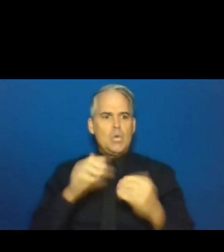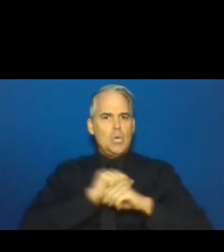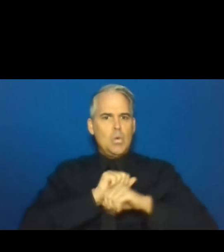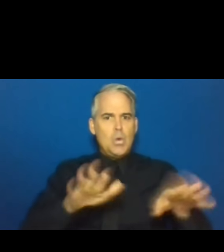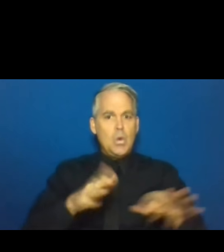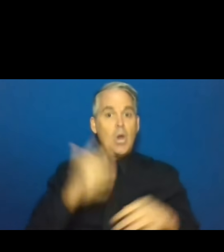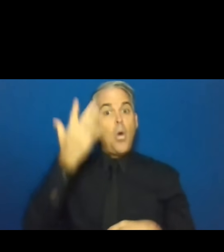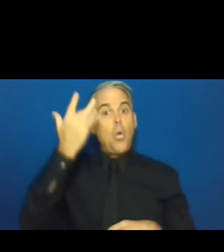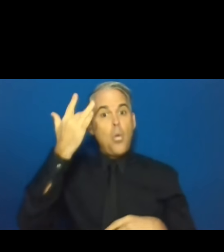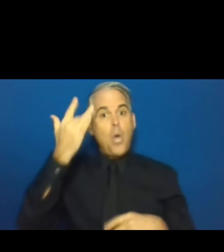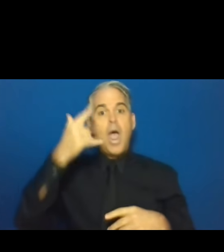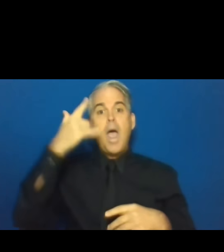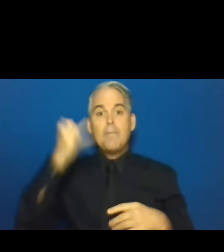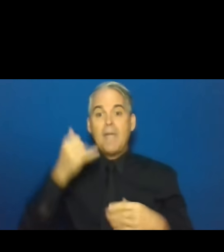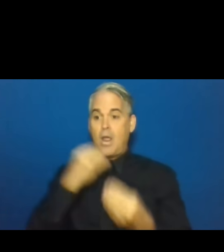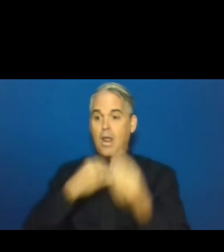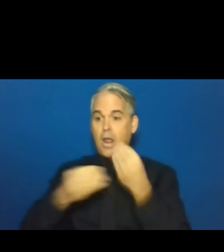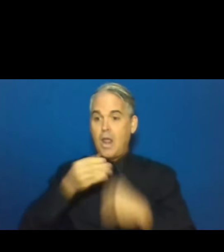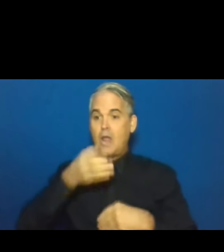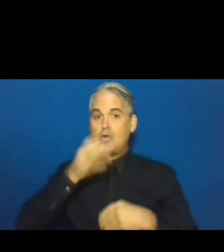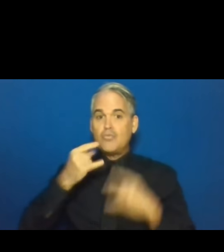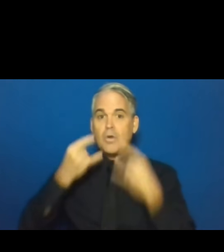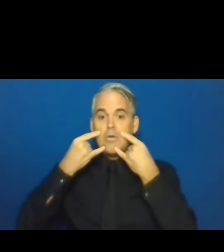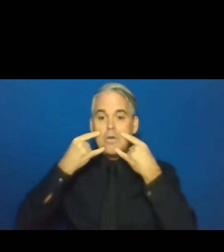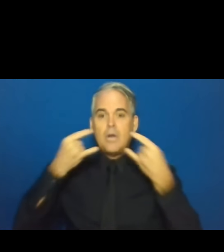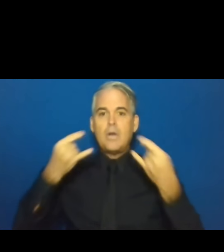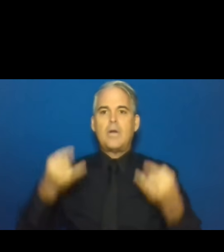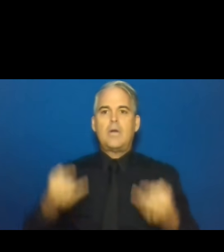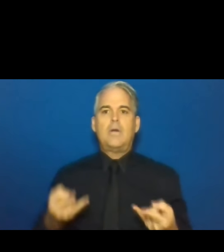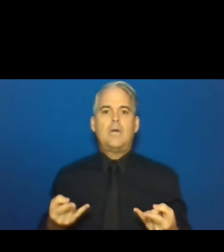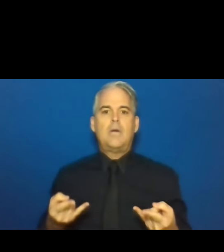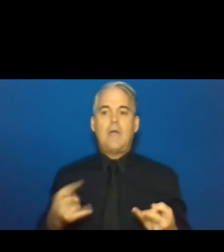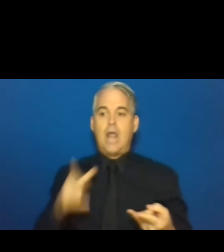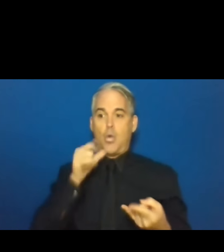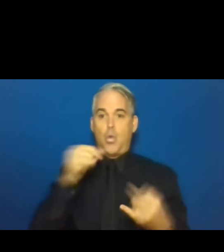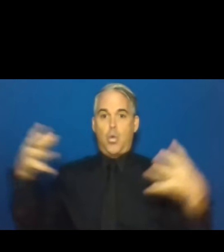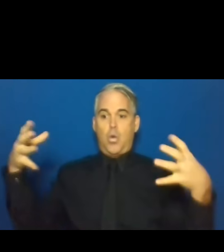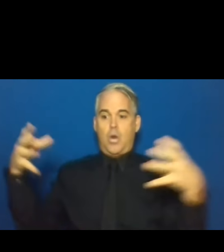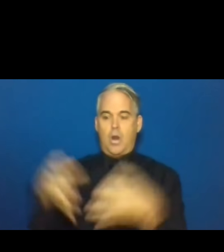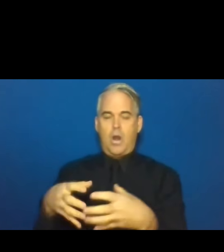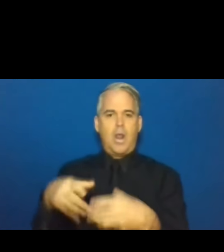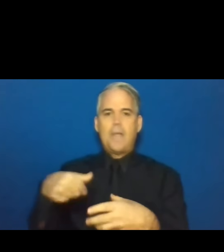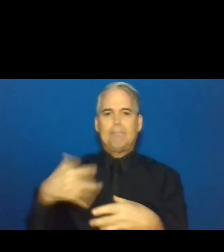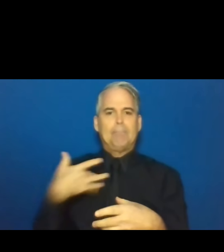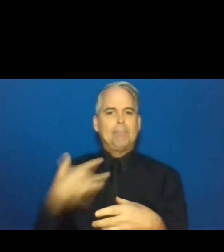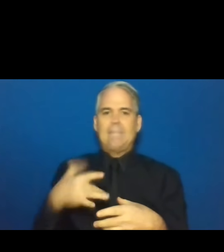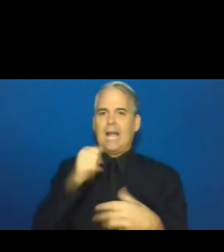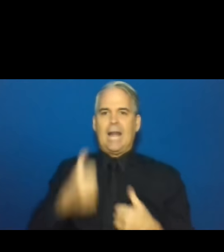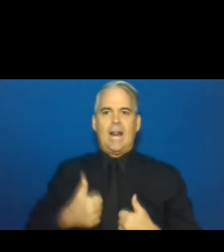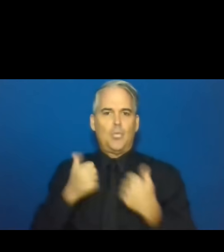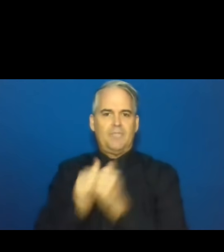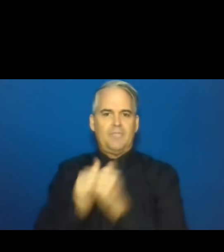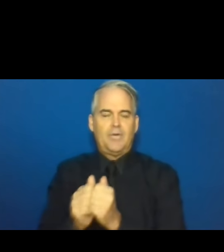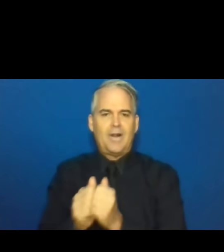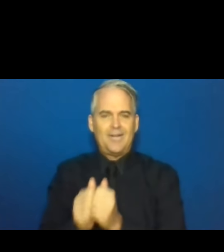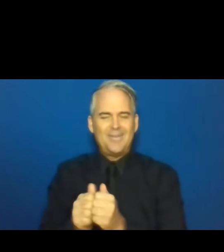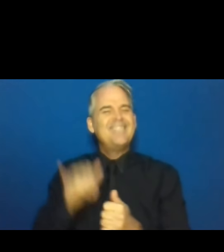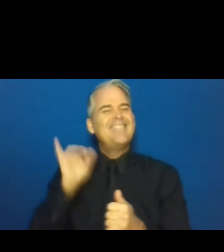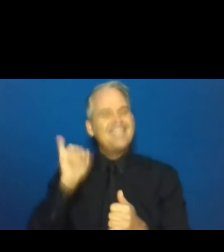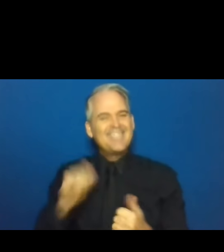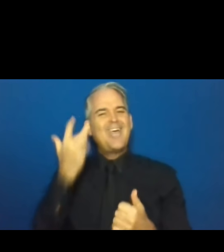coverings in indoor settings around people outside of their households. That's how the virus spreads.